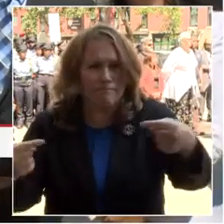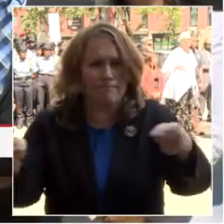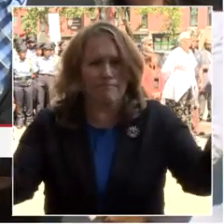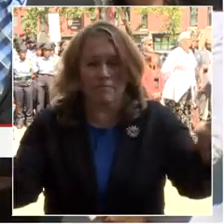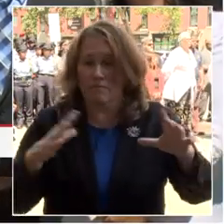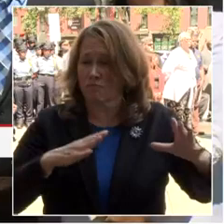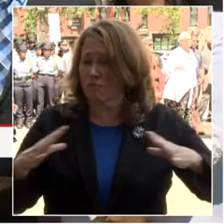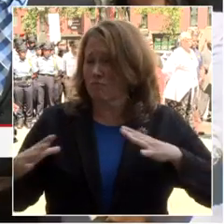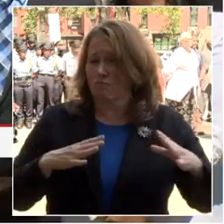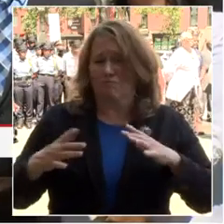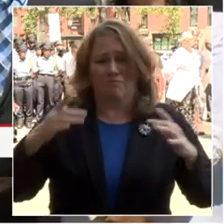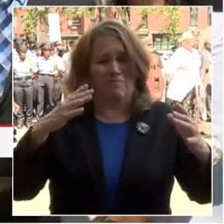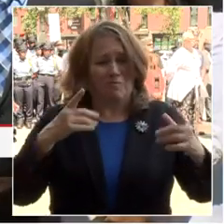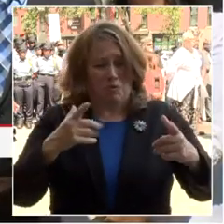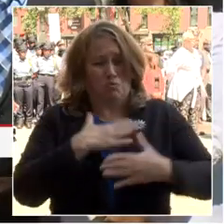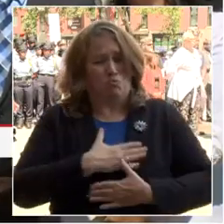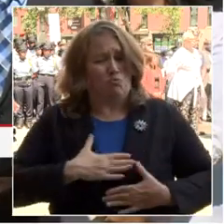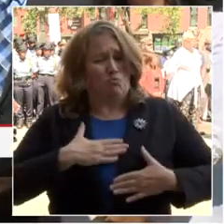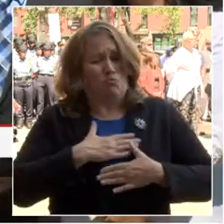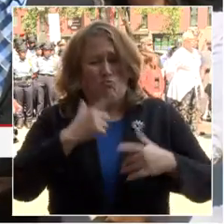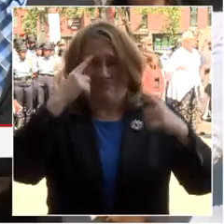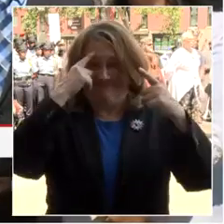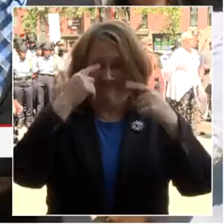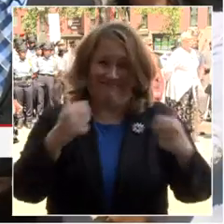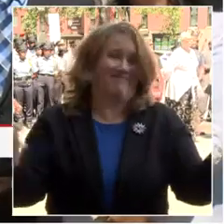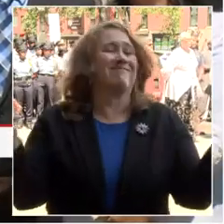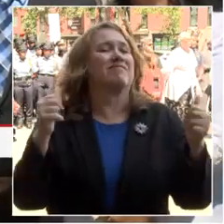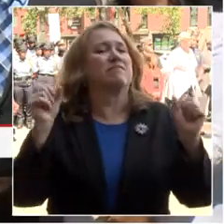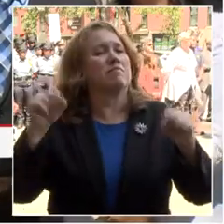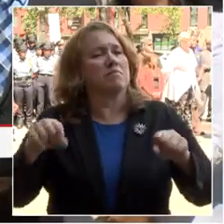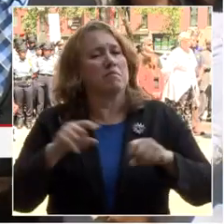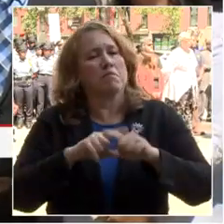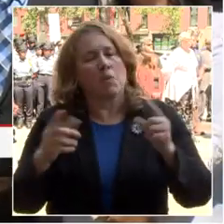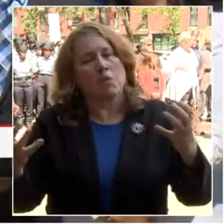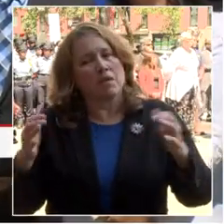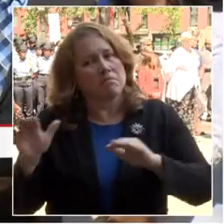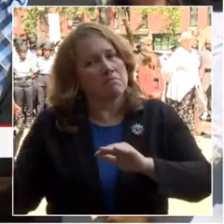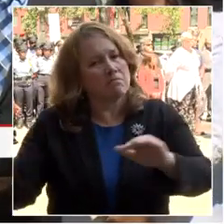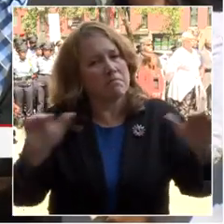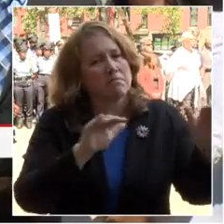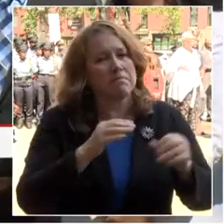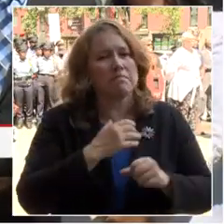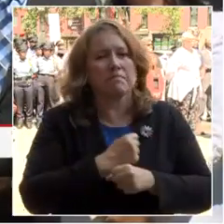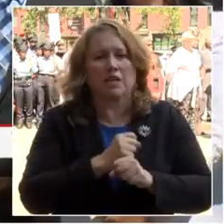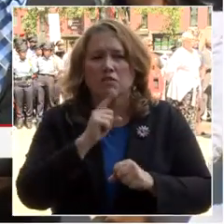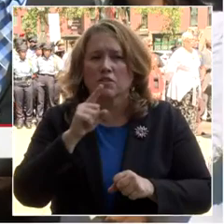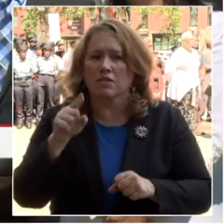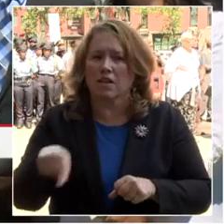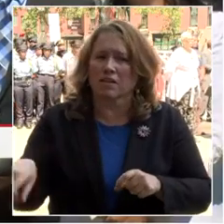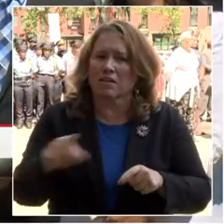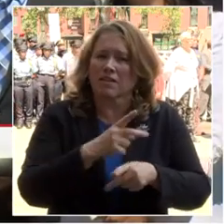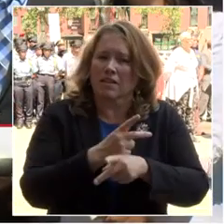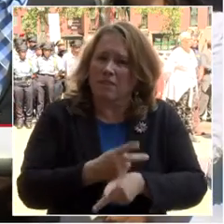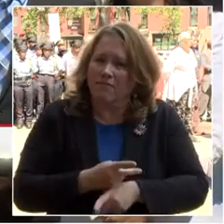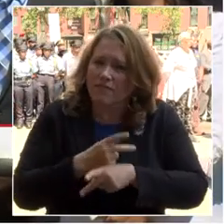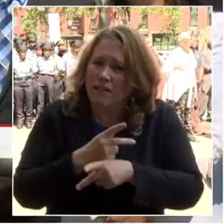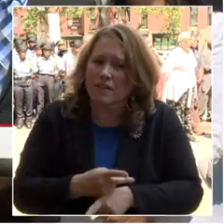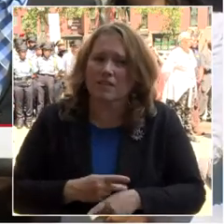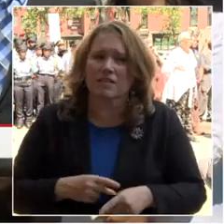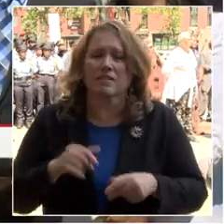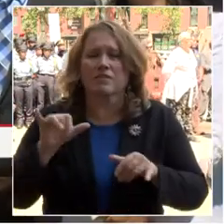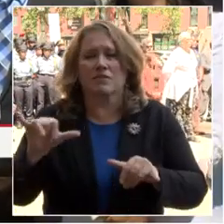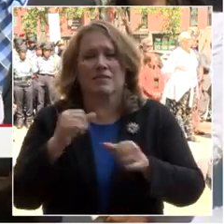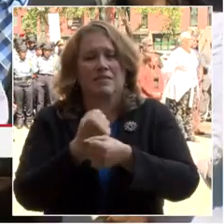celebrations, and have fun, we would like to remind everyone to use safety precautions, common sense, and good